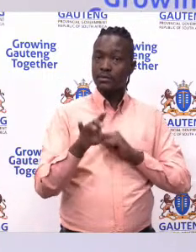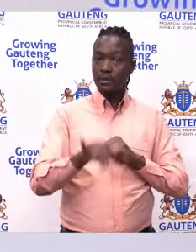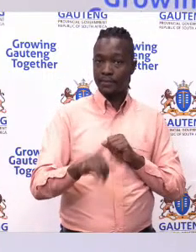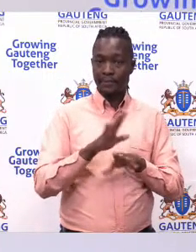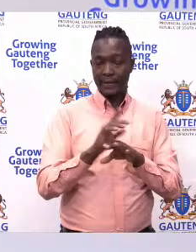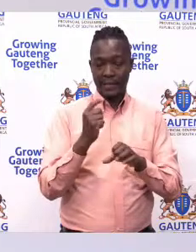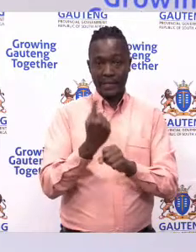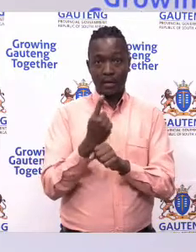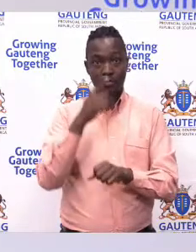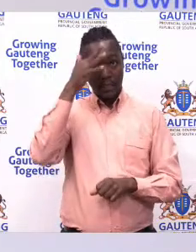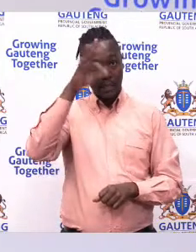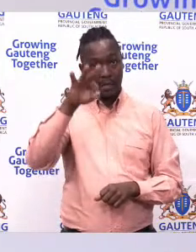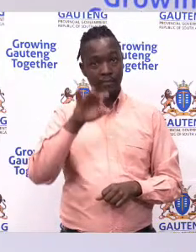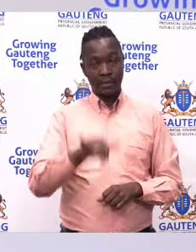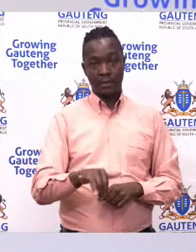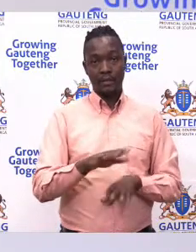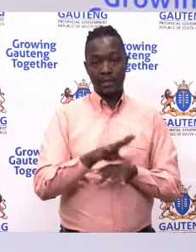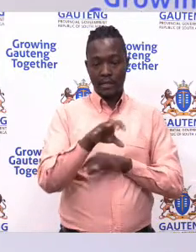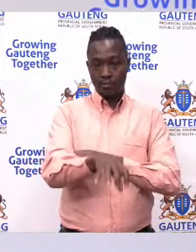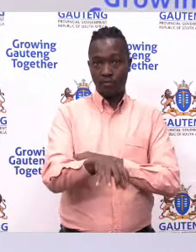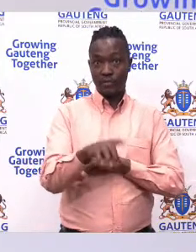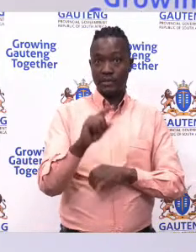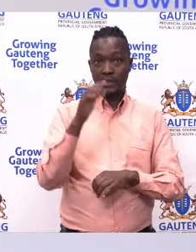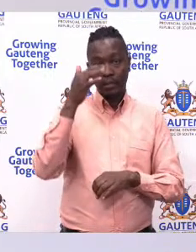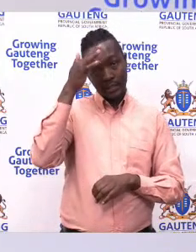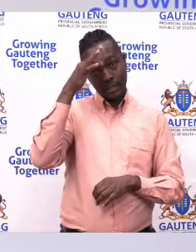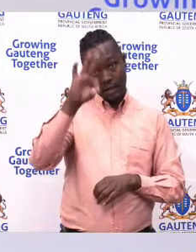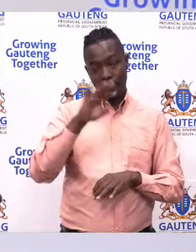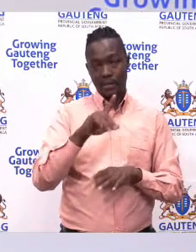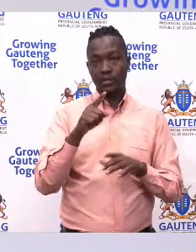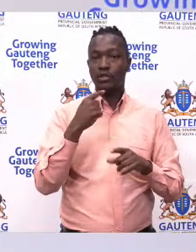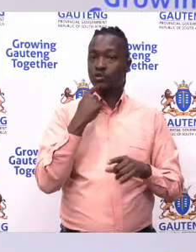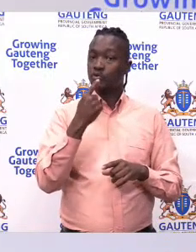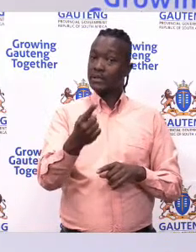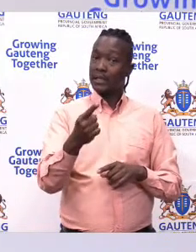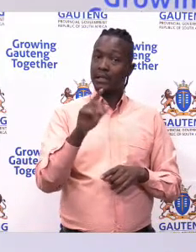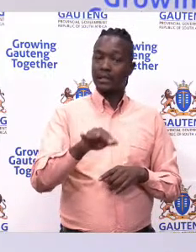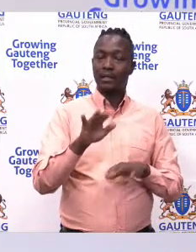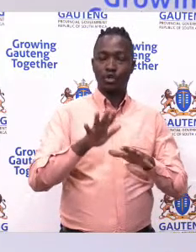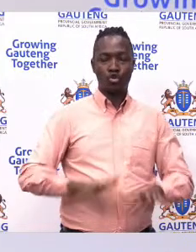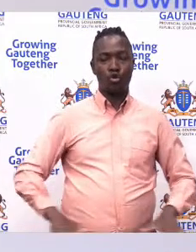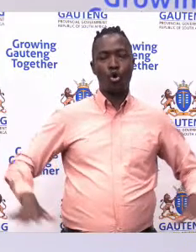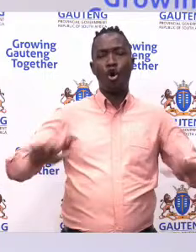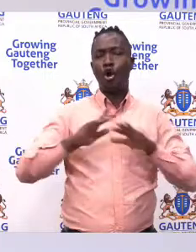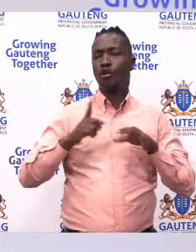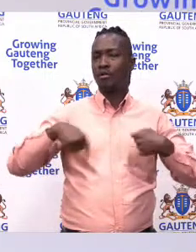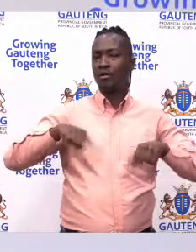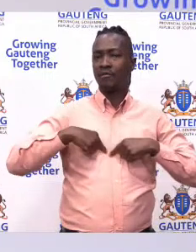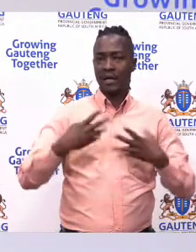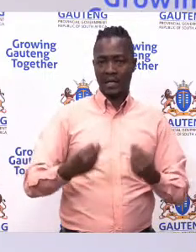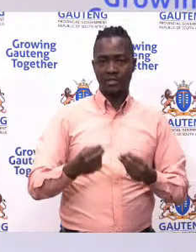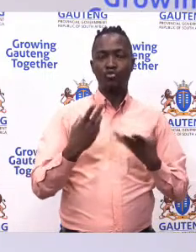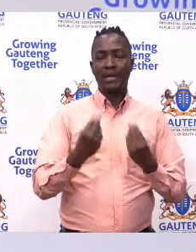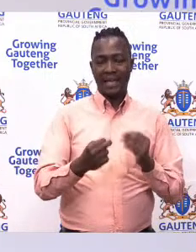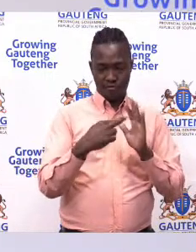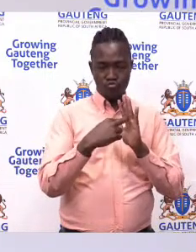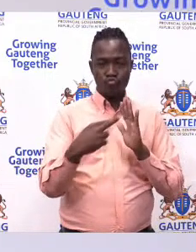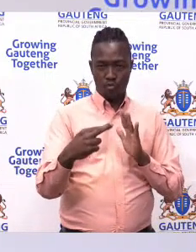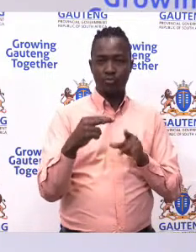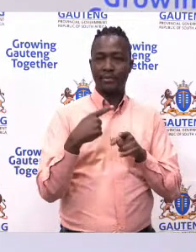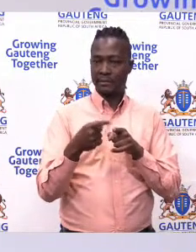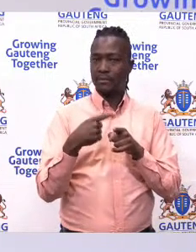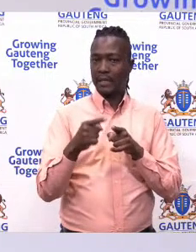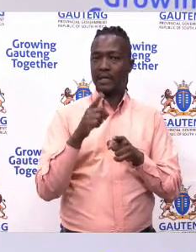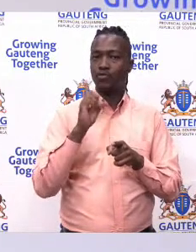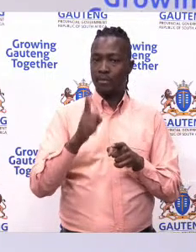the Gauteng government, provincial government, to also indicate that all of us, we do have a role to play and we need to